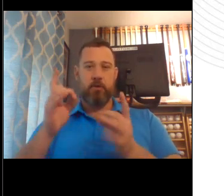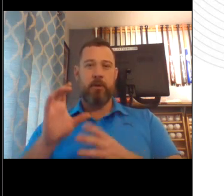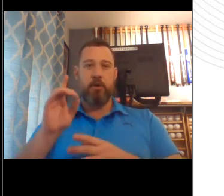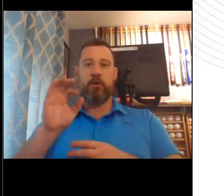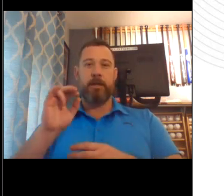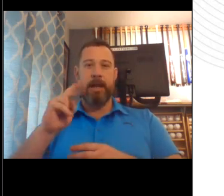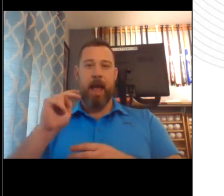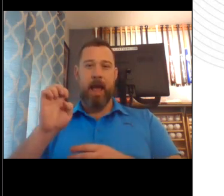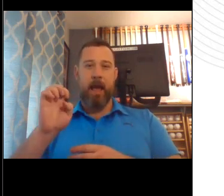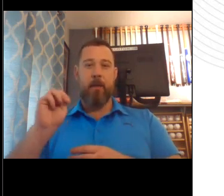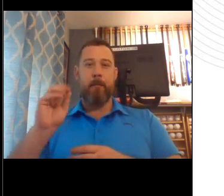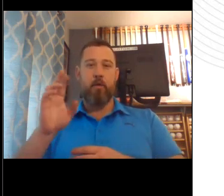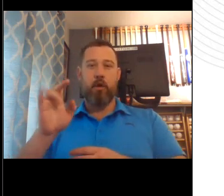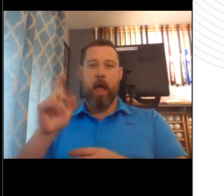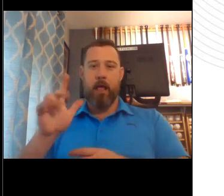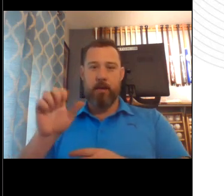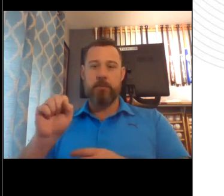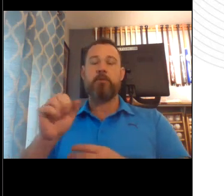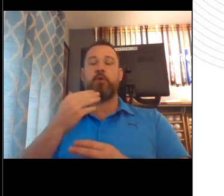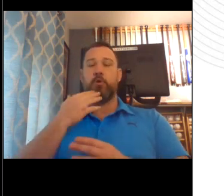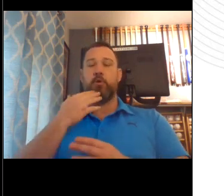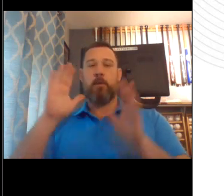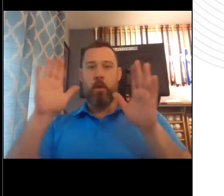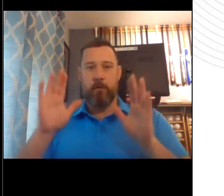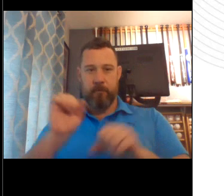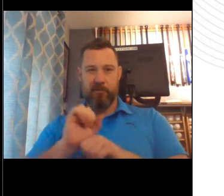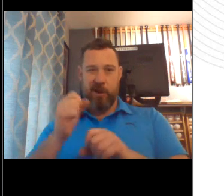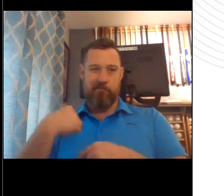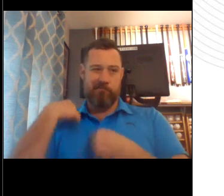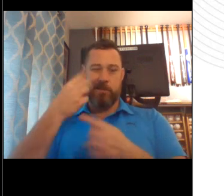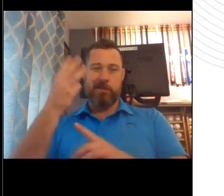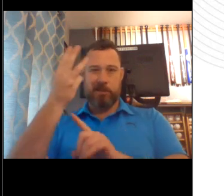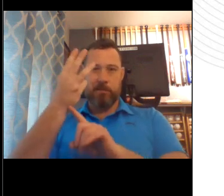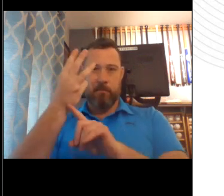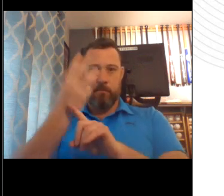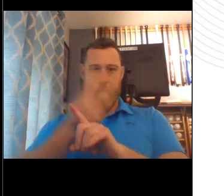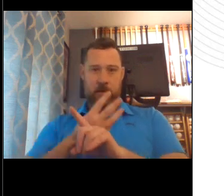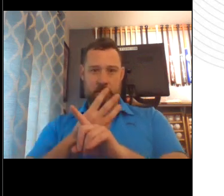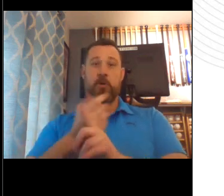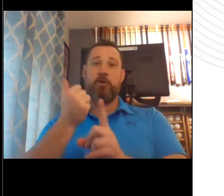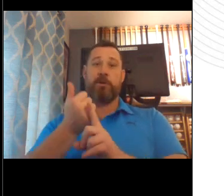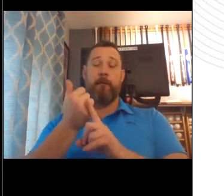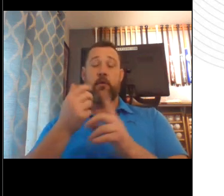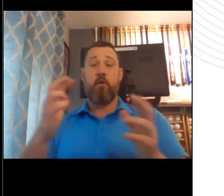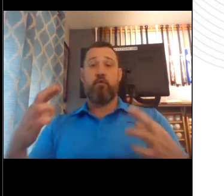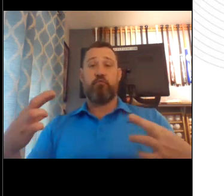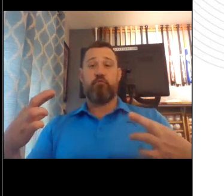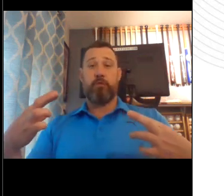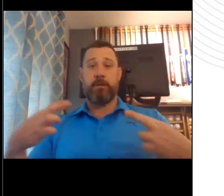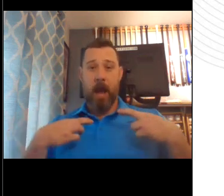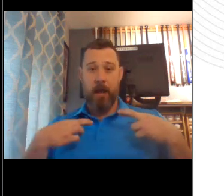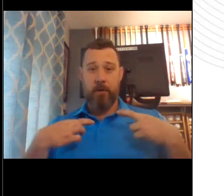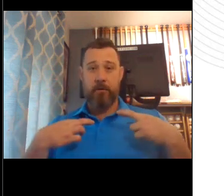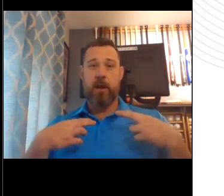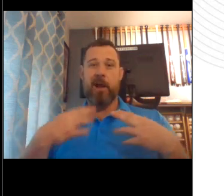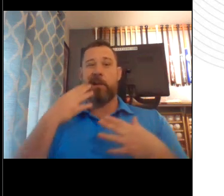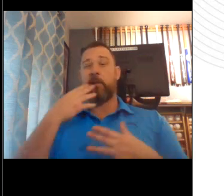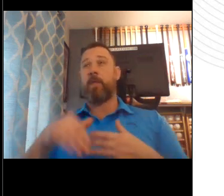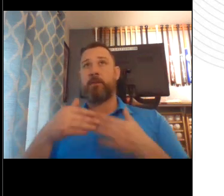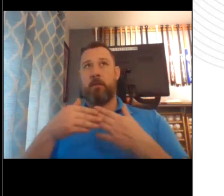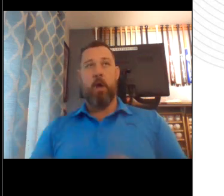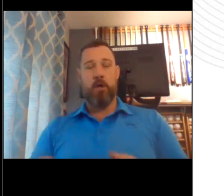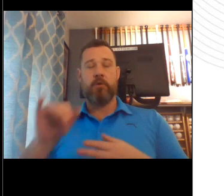Morales, who was doing a phenomenal job over the last 6 months. She just retired, and I know that's a loss to the Inland Empire